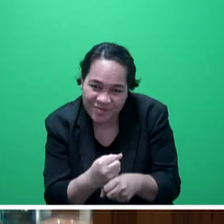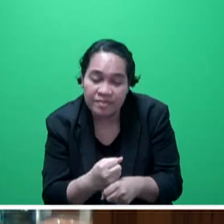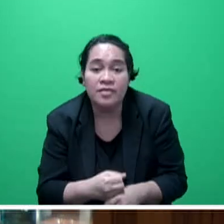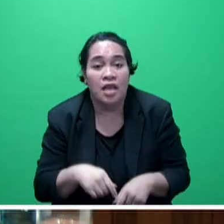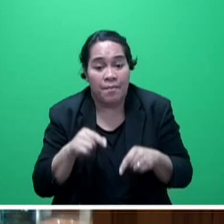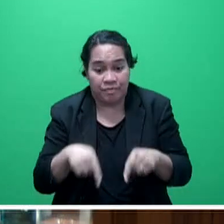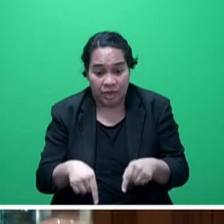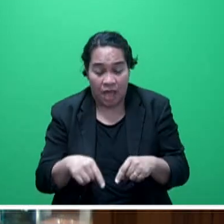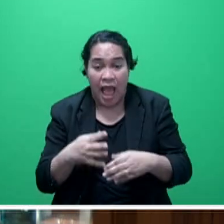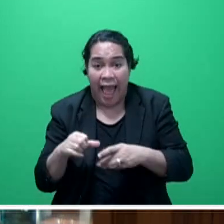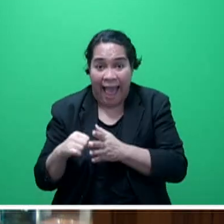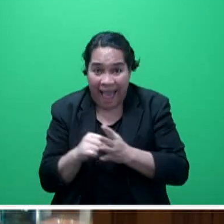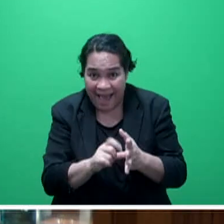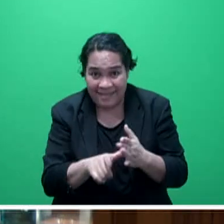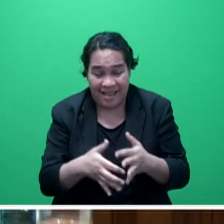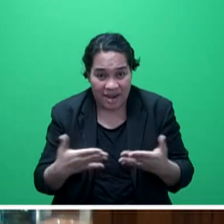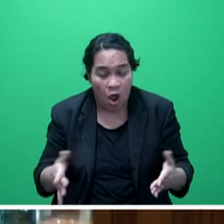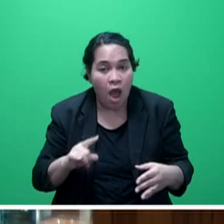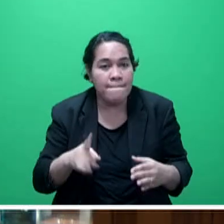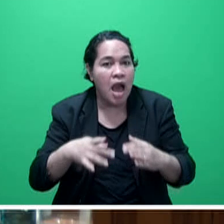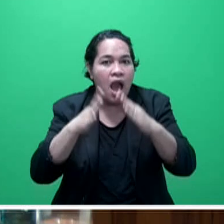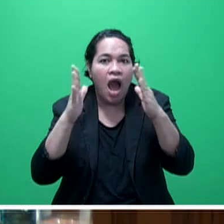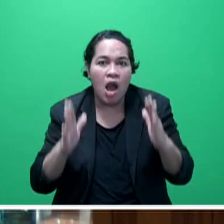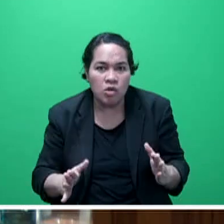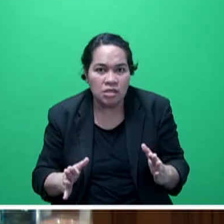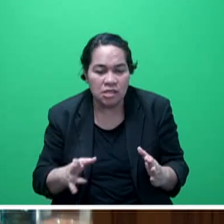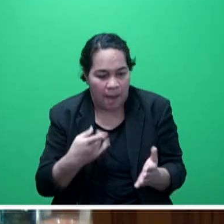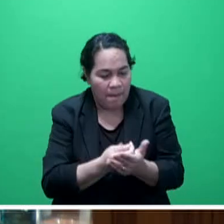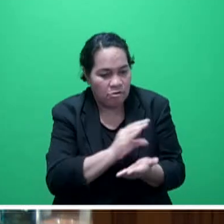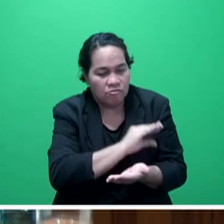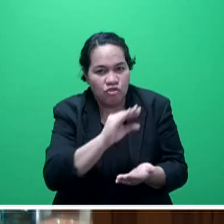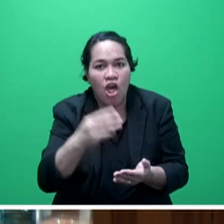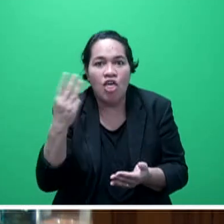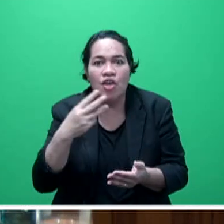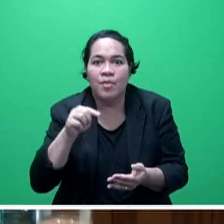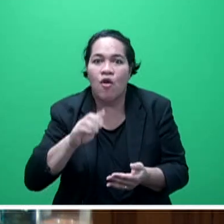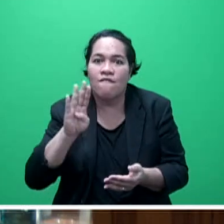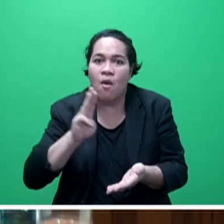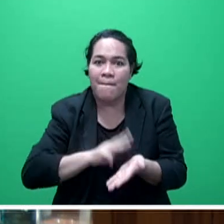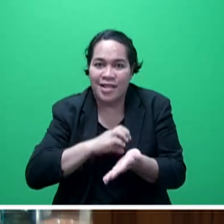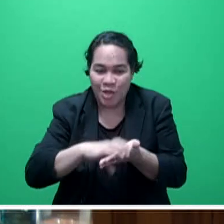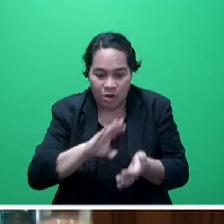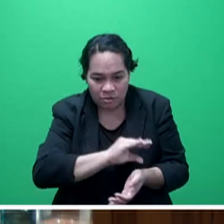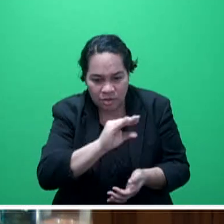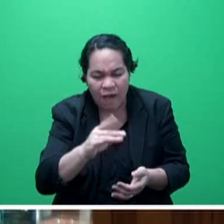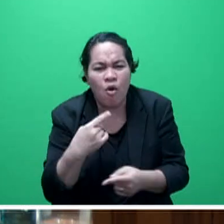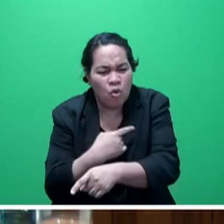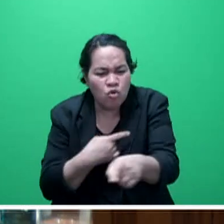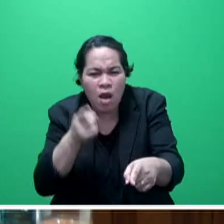Community Development has been allocated $13.4 million to provide housing support to low and middle income